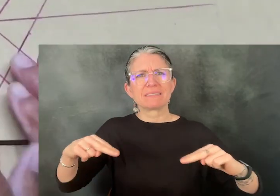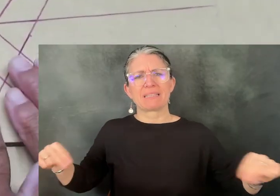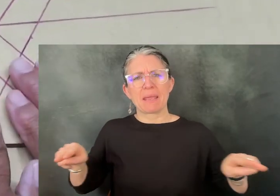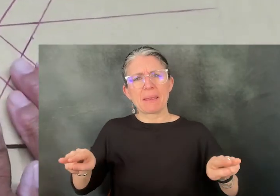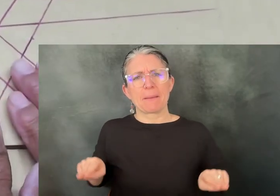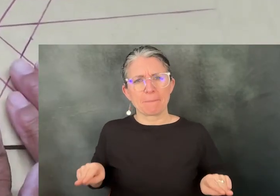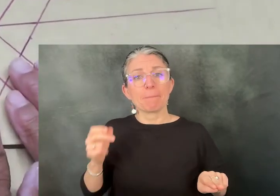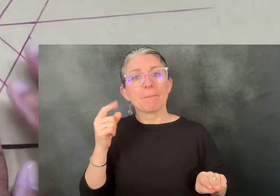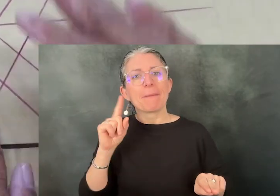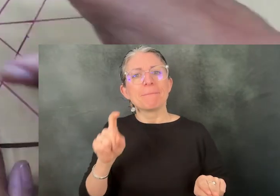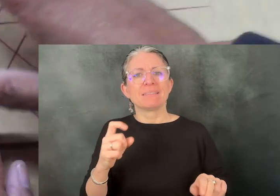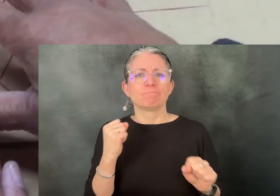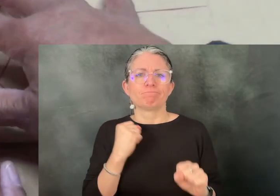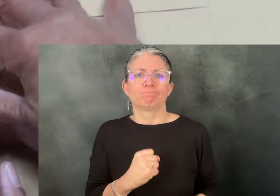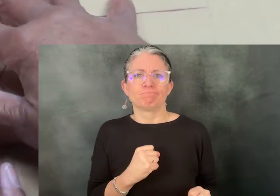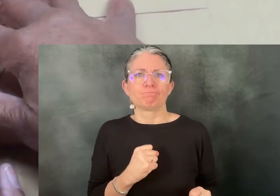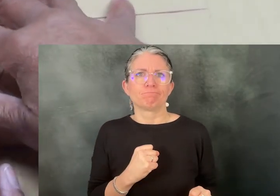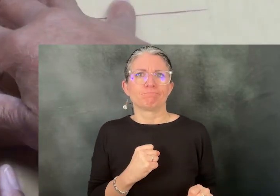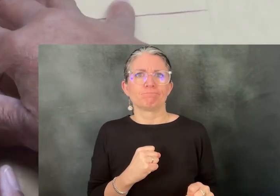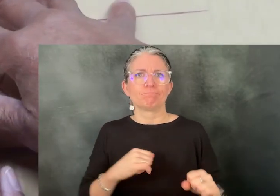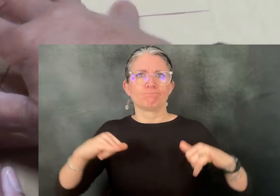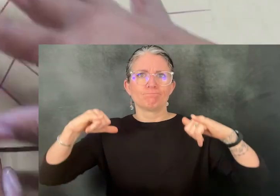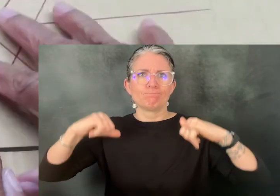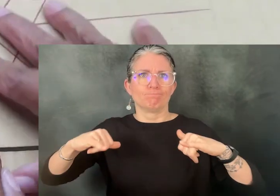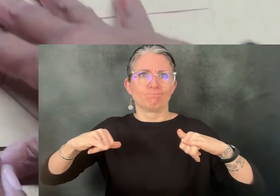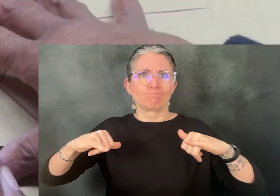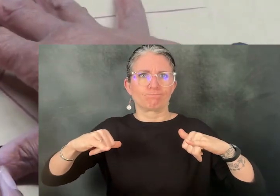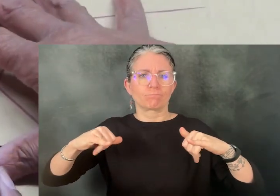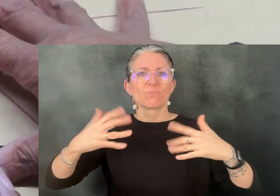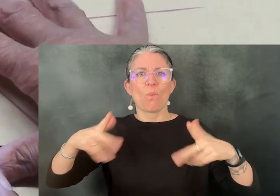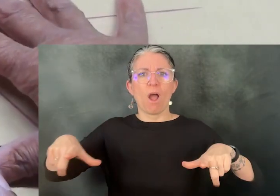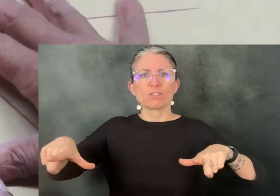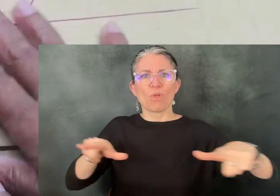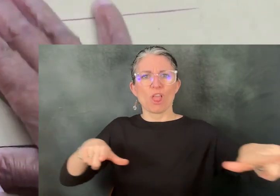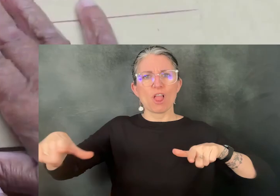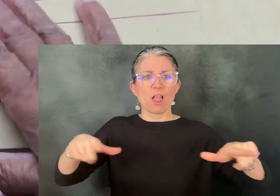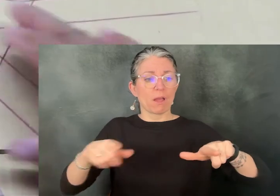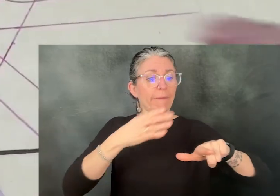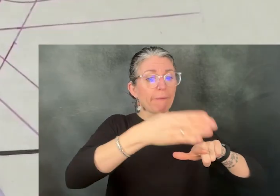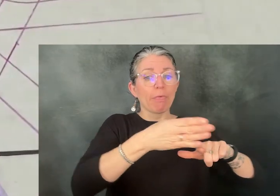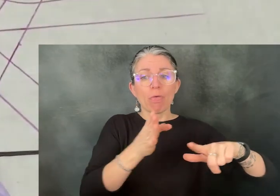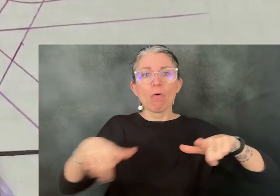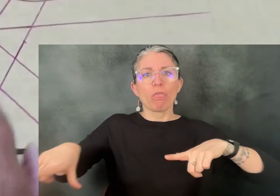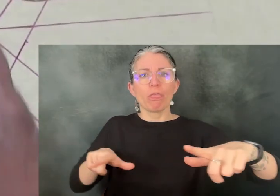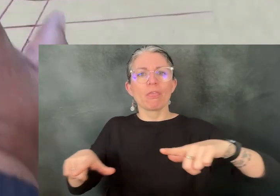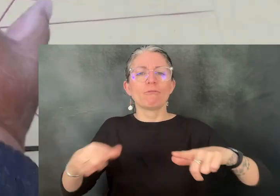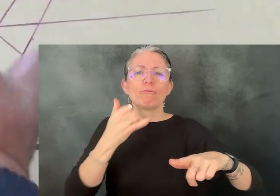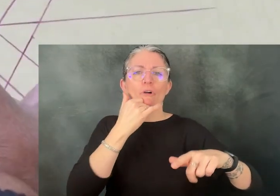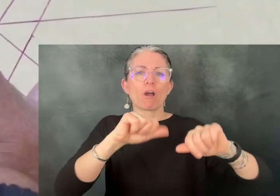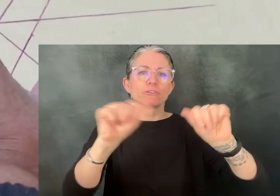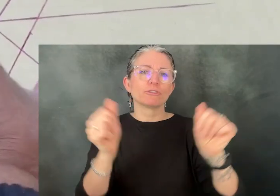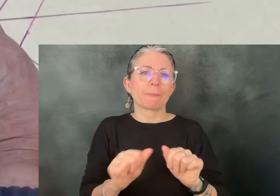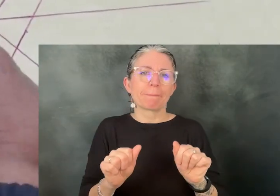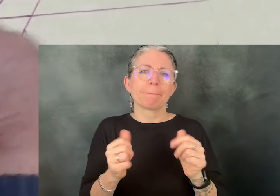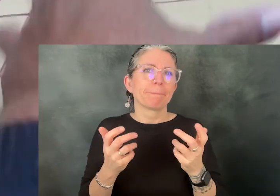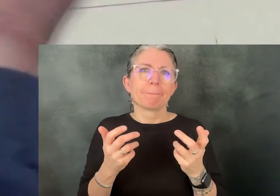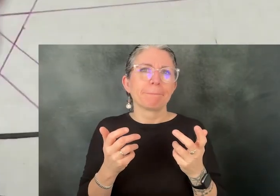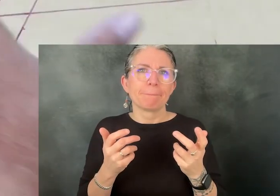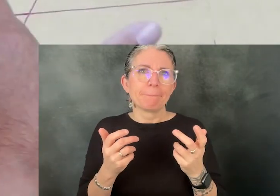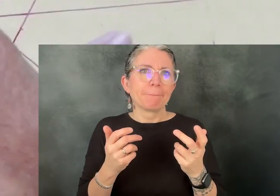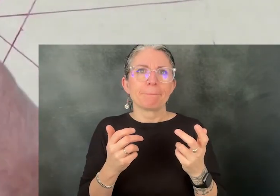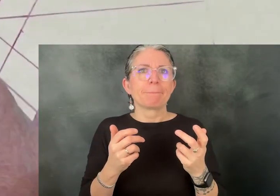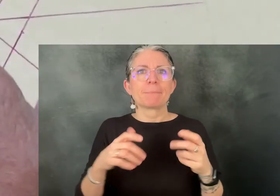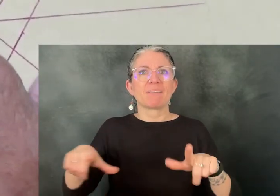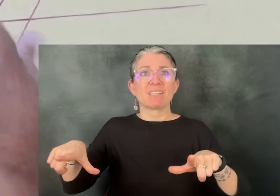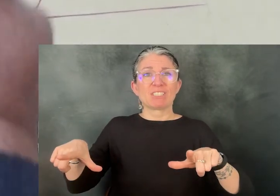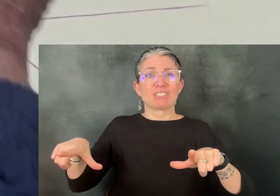make certain that your road map, it stays in place. It doesn't scoot on you, because if it scoots just even